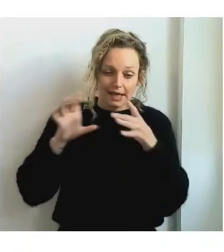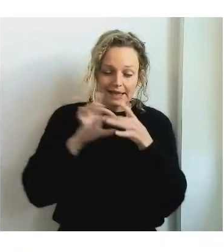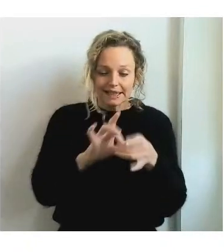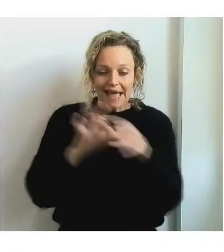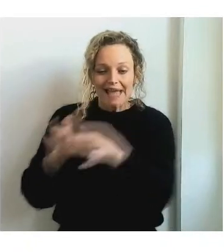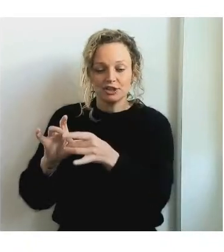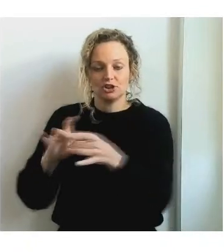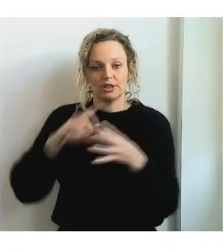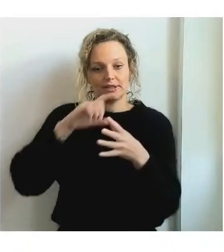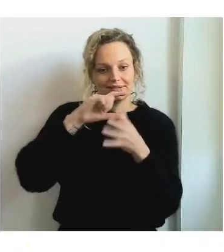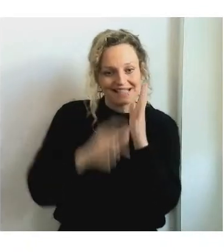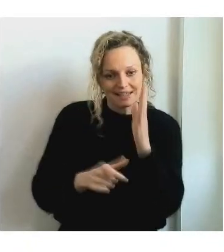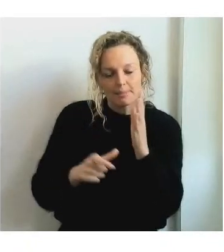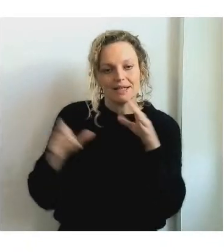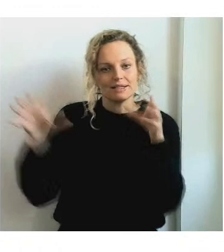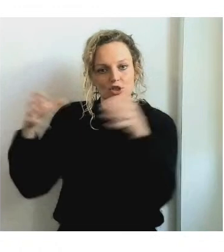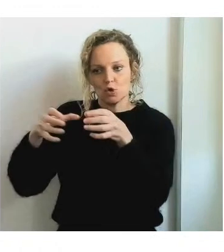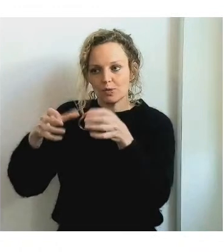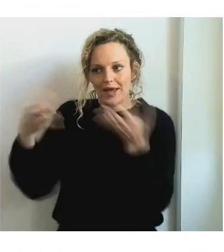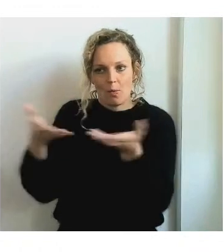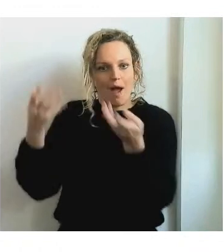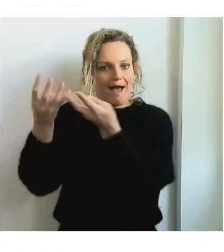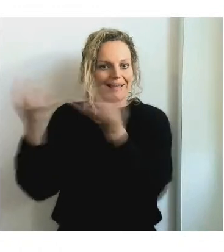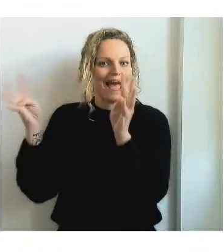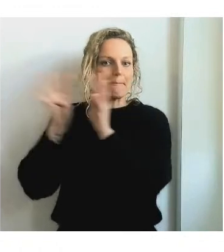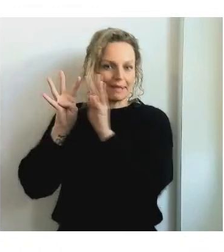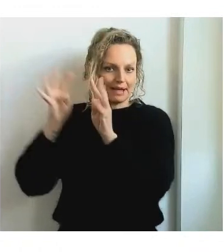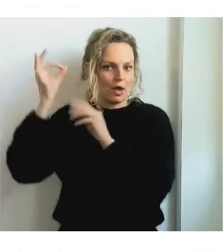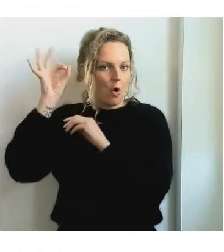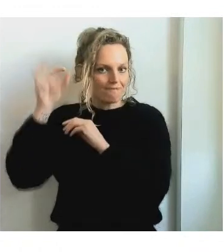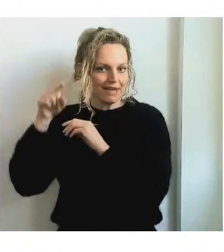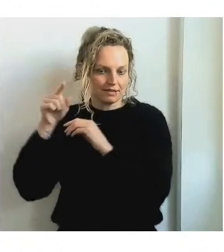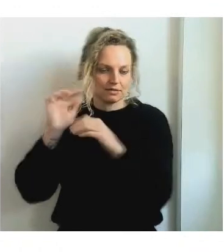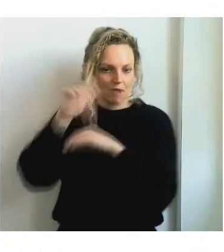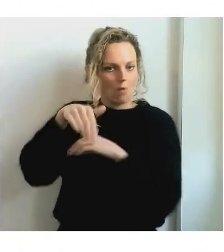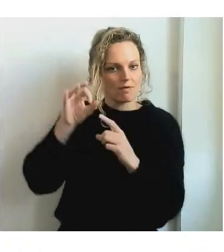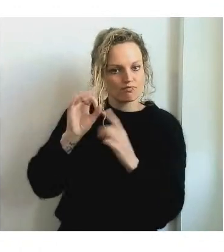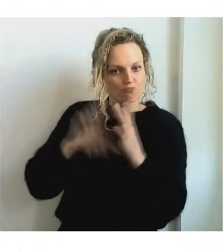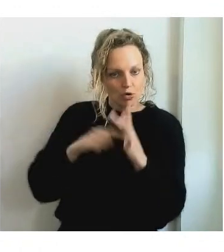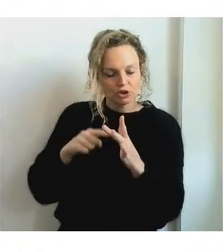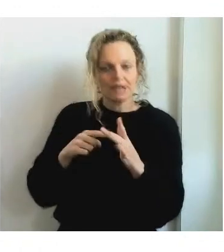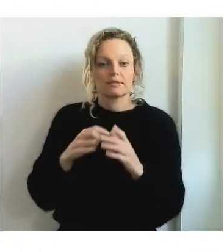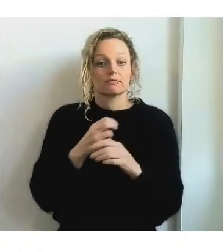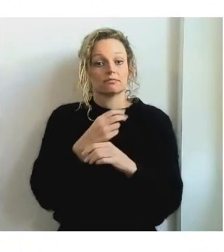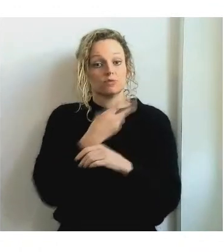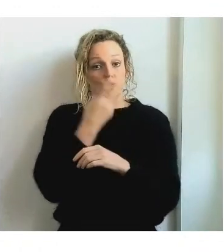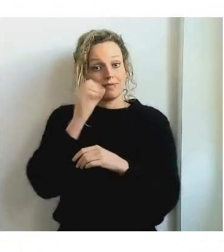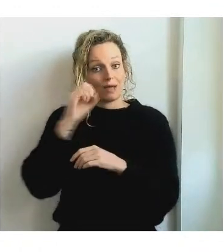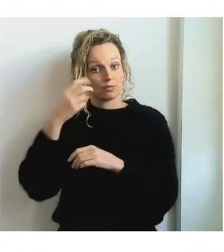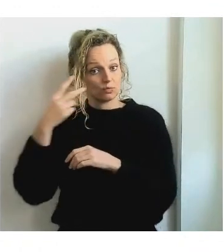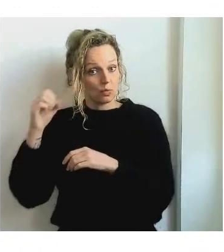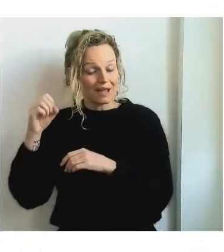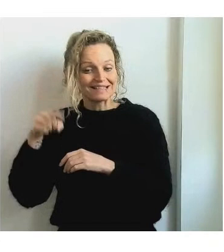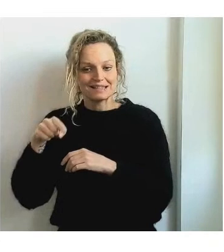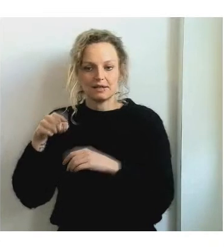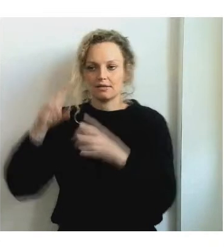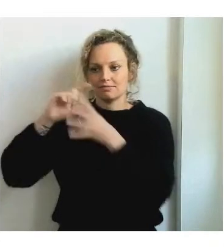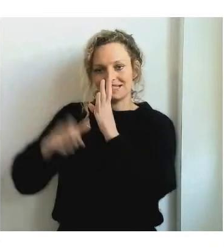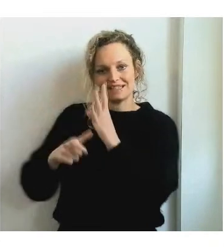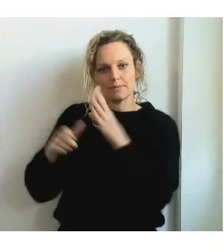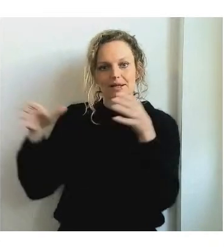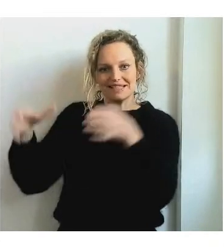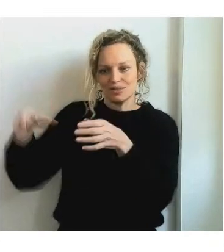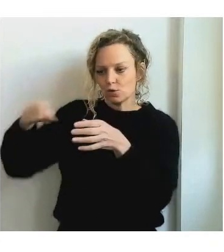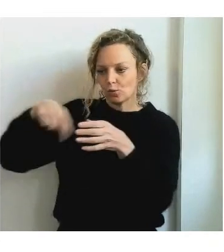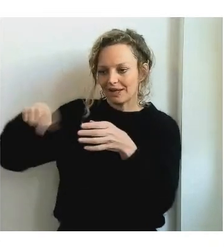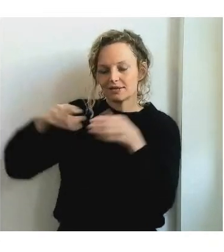Cabinet Office around this project. And of course, during 2020, the Disability Unit was leading on the development